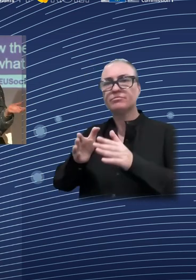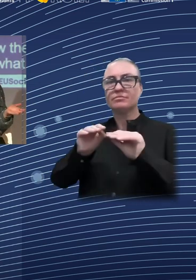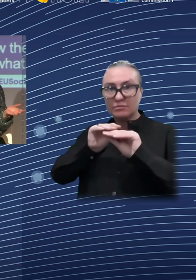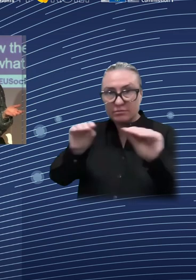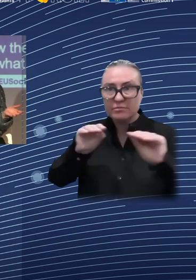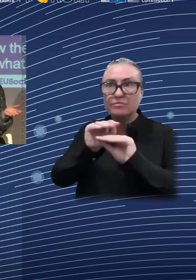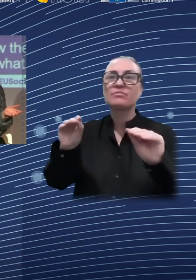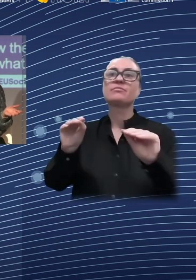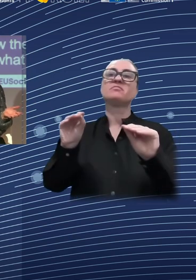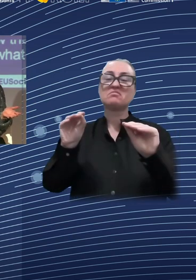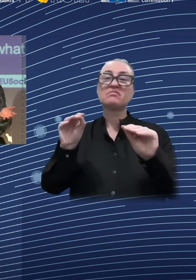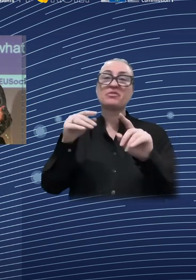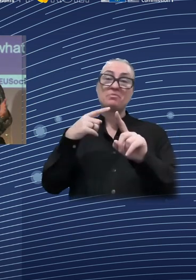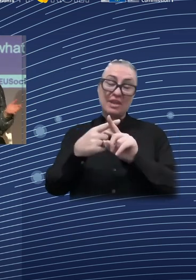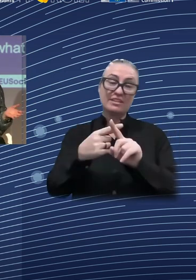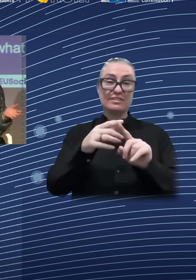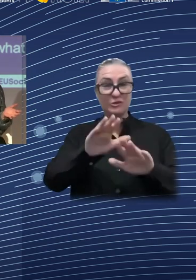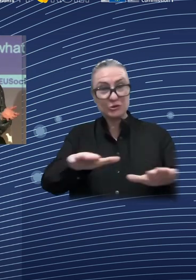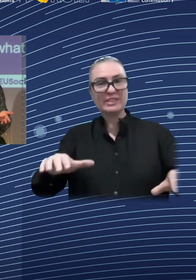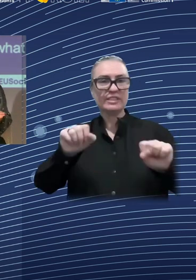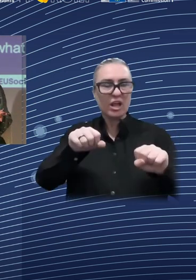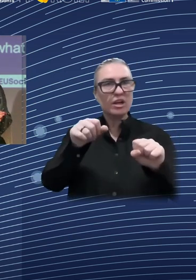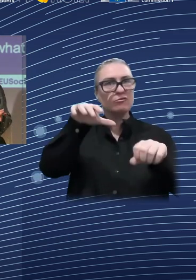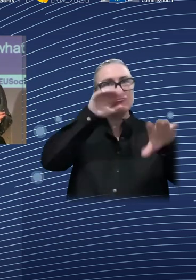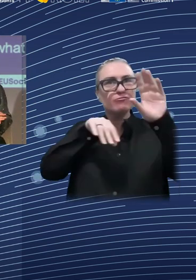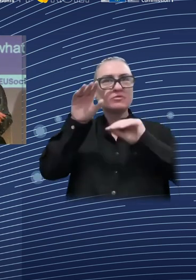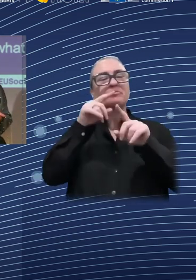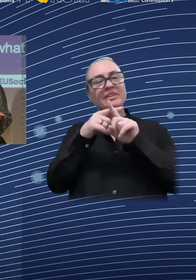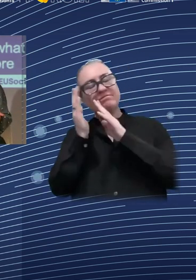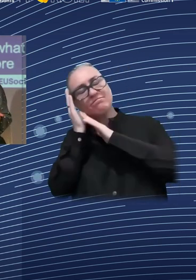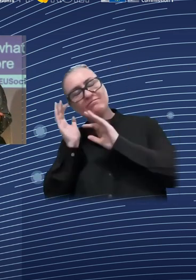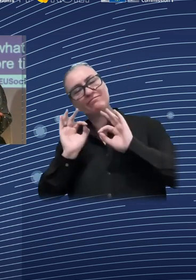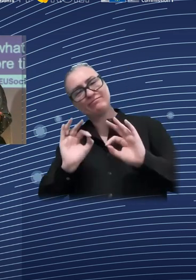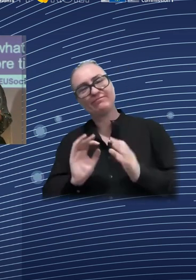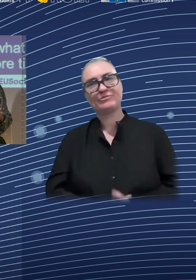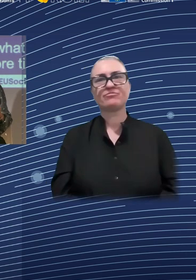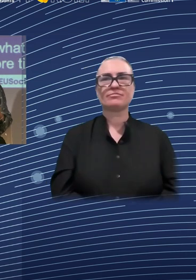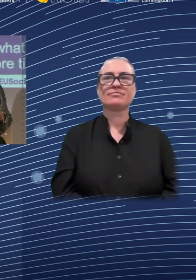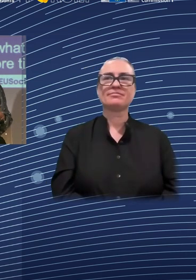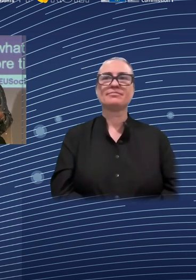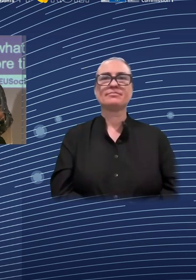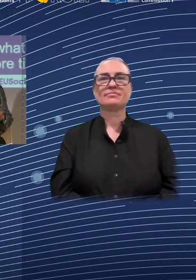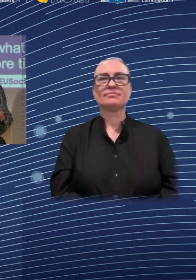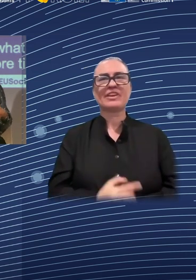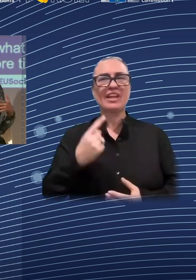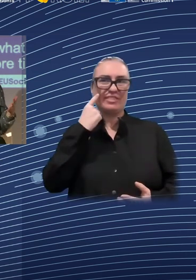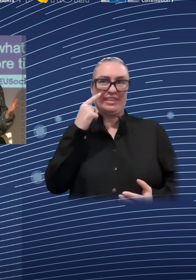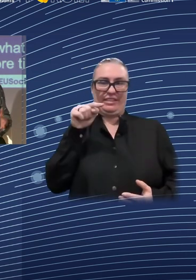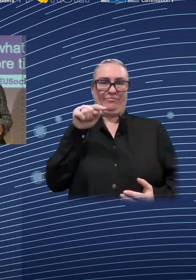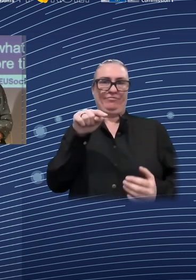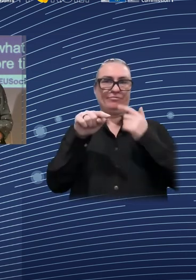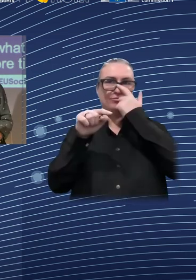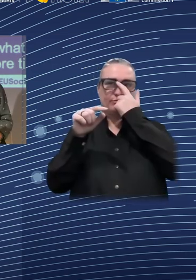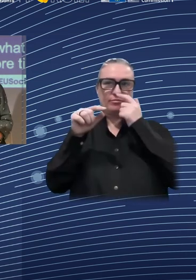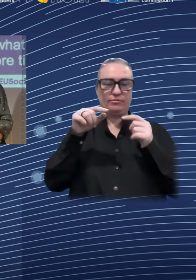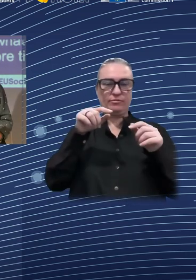them time to learn to it means to have more teachers, and this is the funding maybe we in Slovakia would need to really give teachers